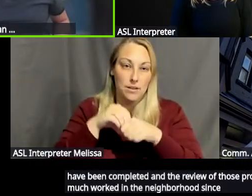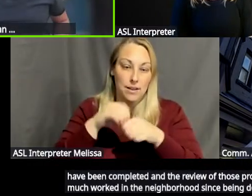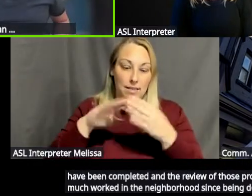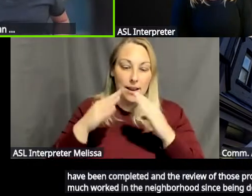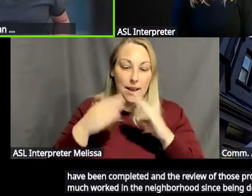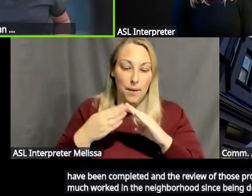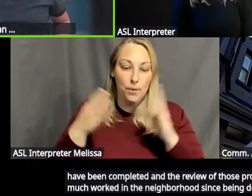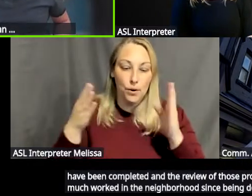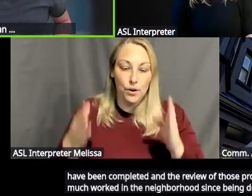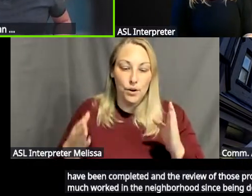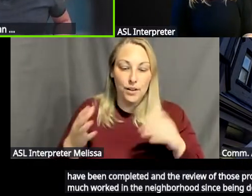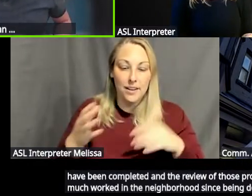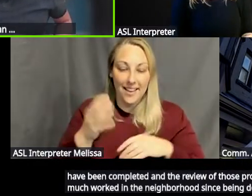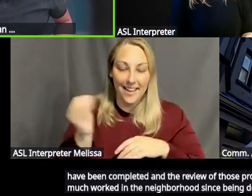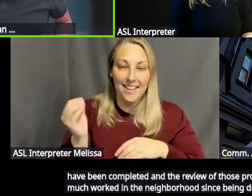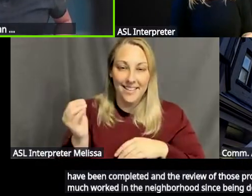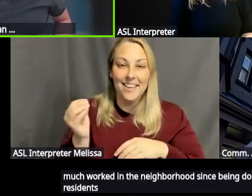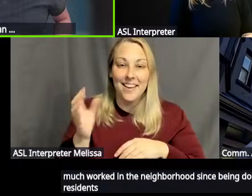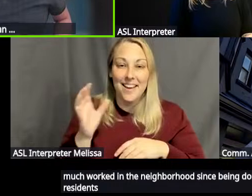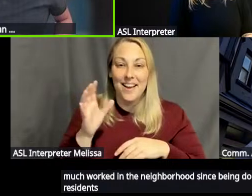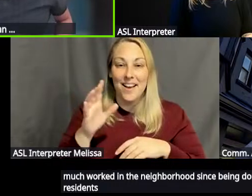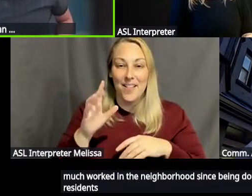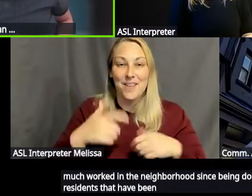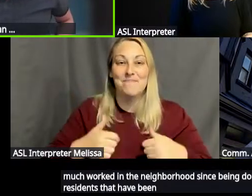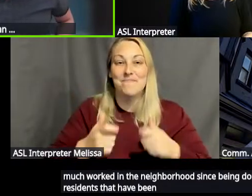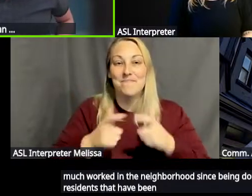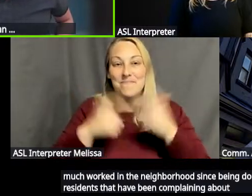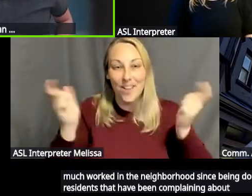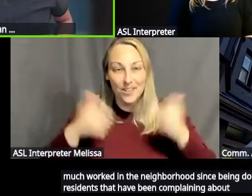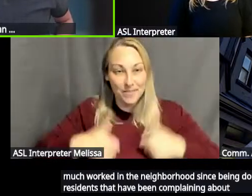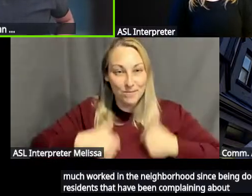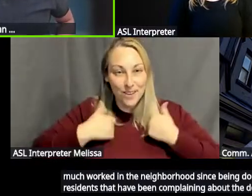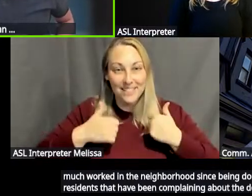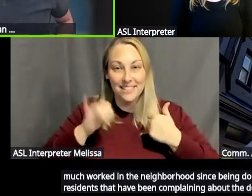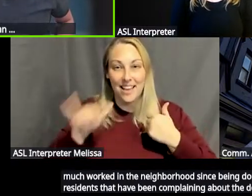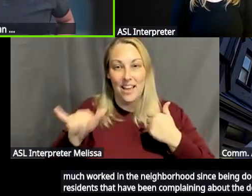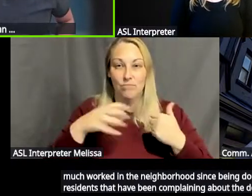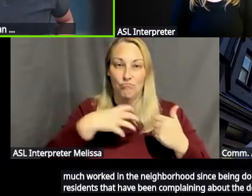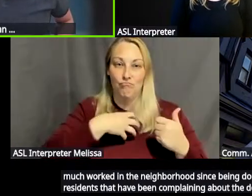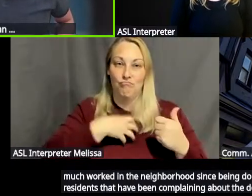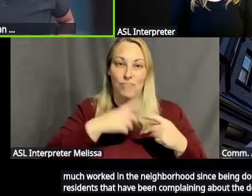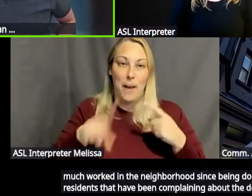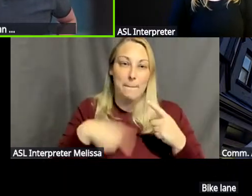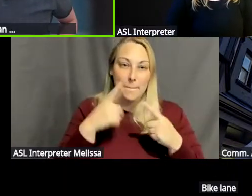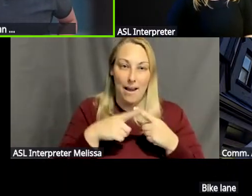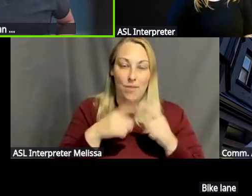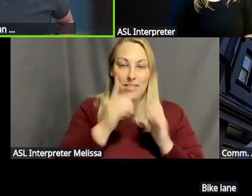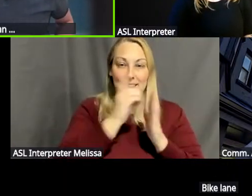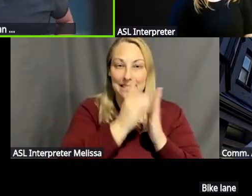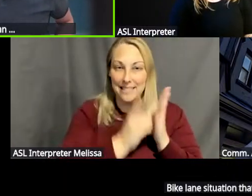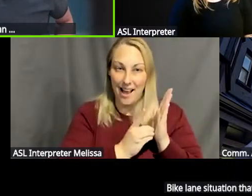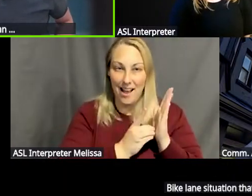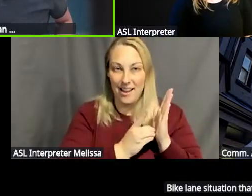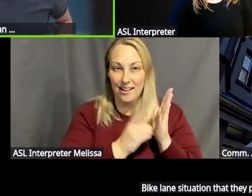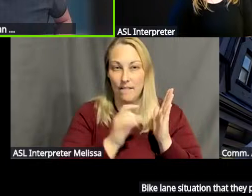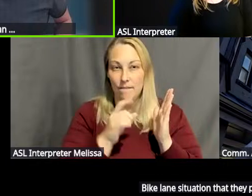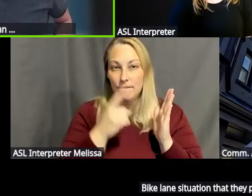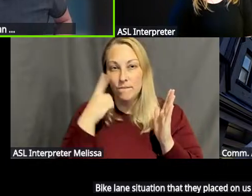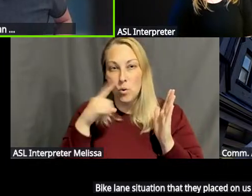a large amount of residents that have been complaining about the design of the bike lane situation that they placed on us on West Virginia